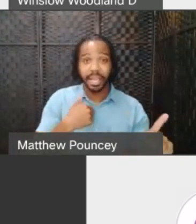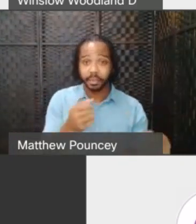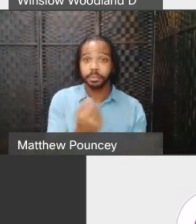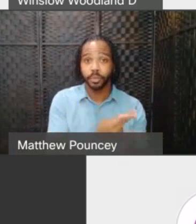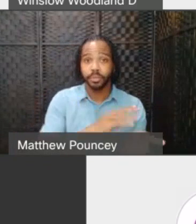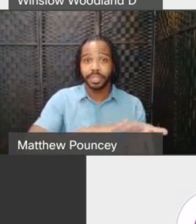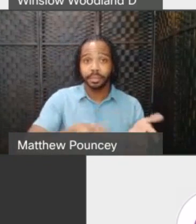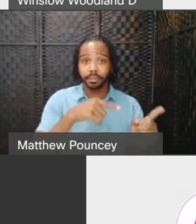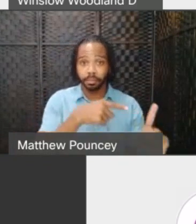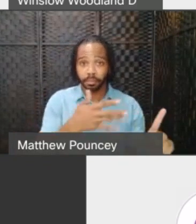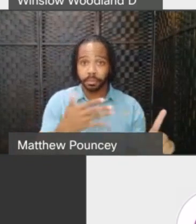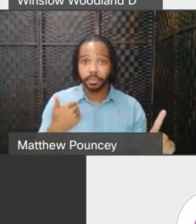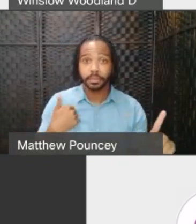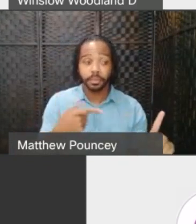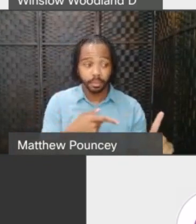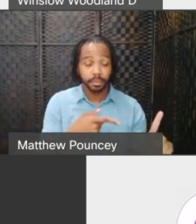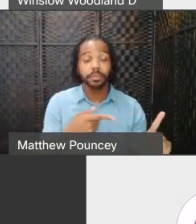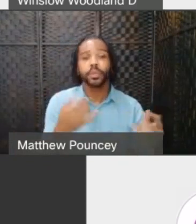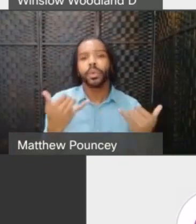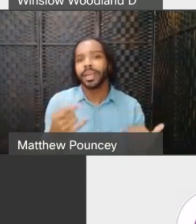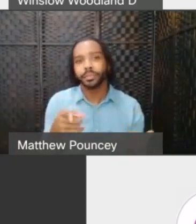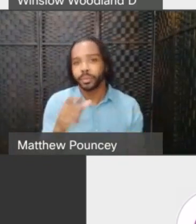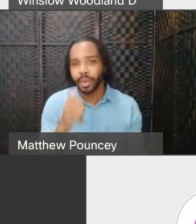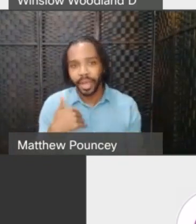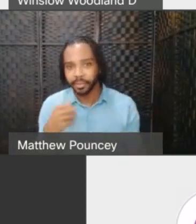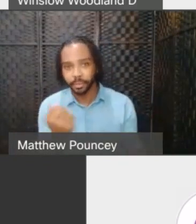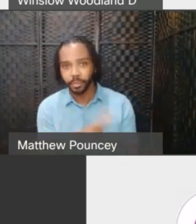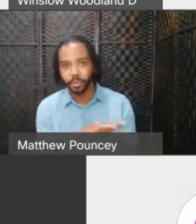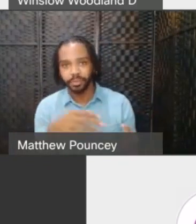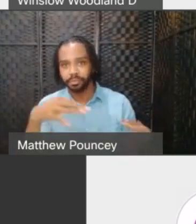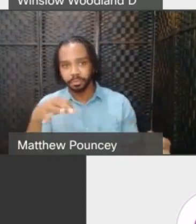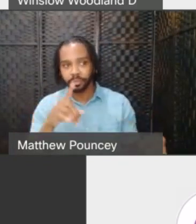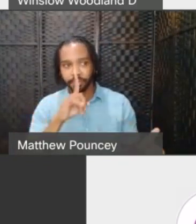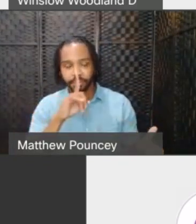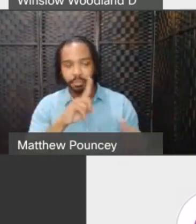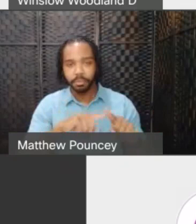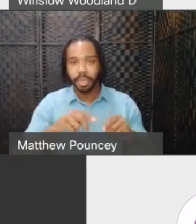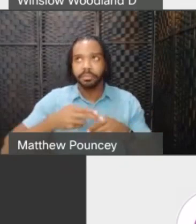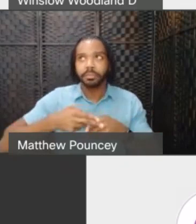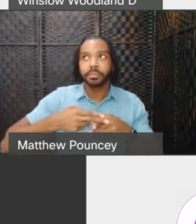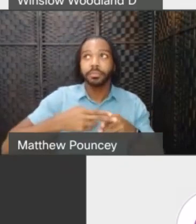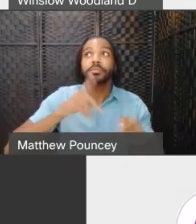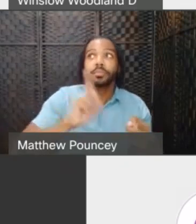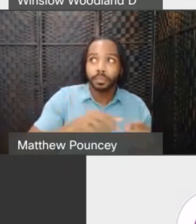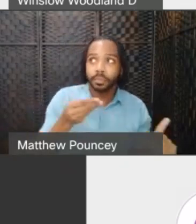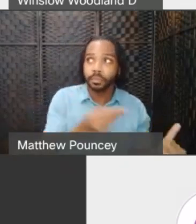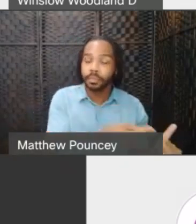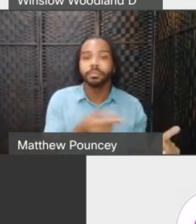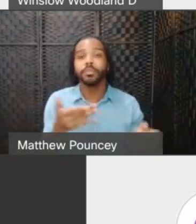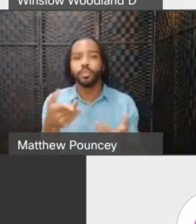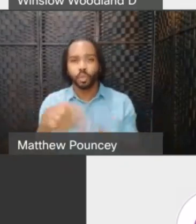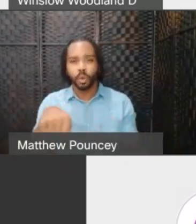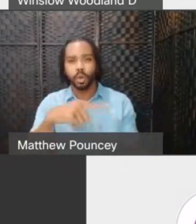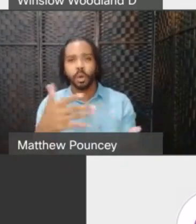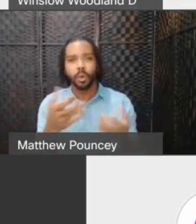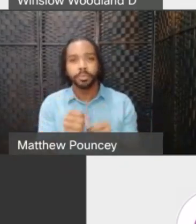exemption. Right now, you don't have an approved exemption, so during the interim, my thought is that you would want to make sure that